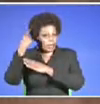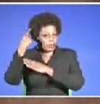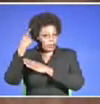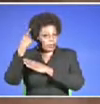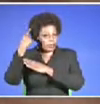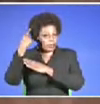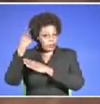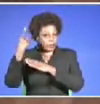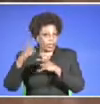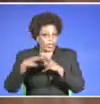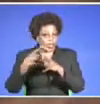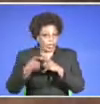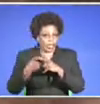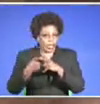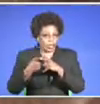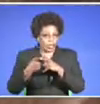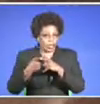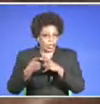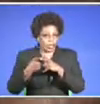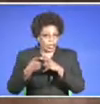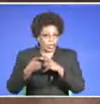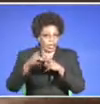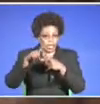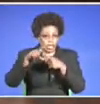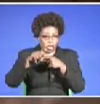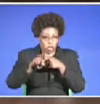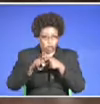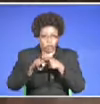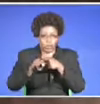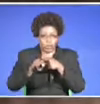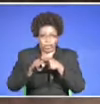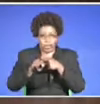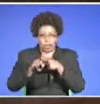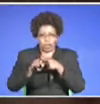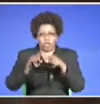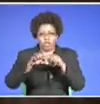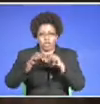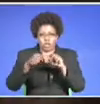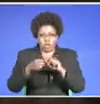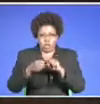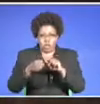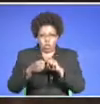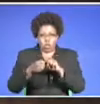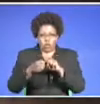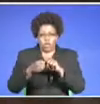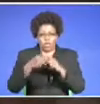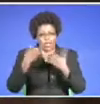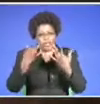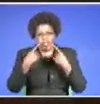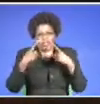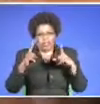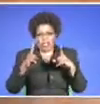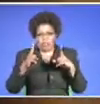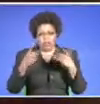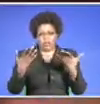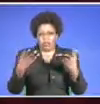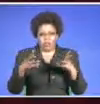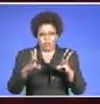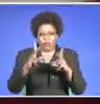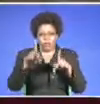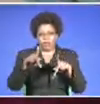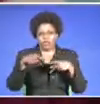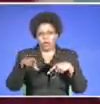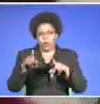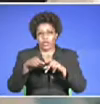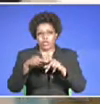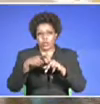pliers. And I just clamp it down. Okay, so is this a popular style for people who go into prom? Well, it's